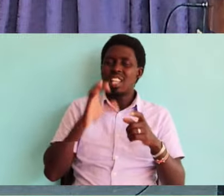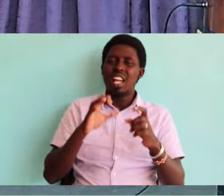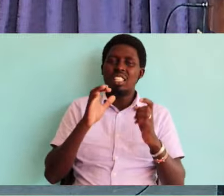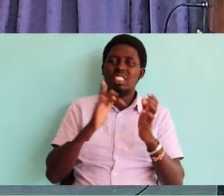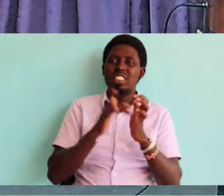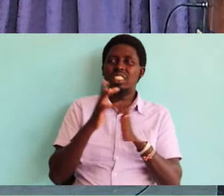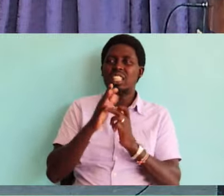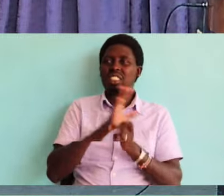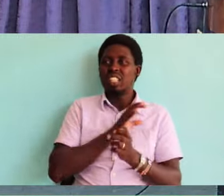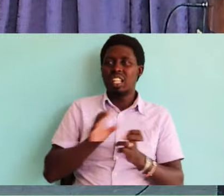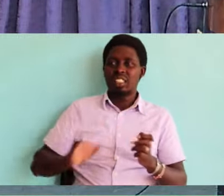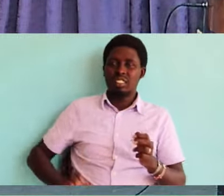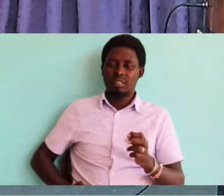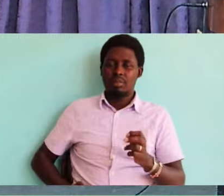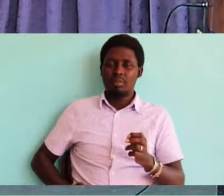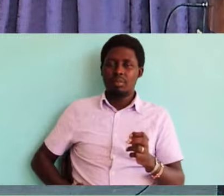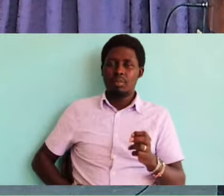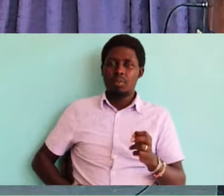Christ.